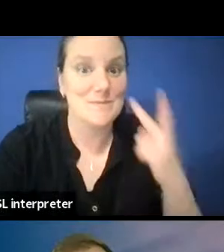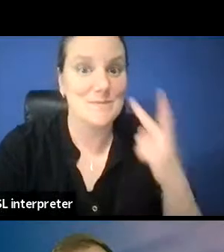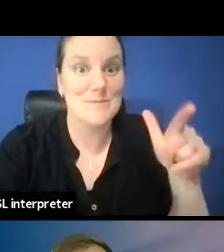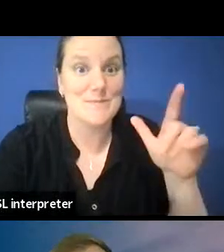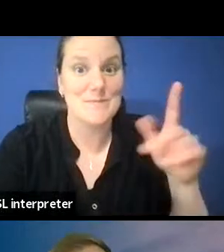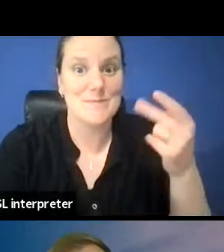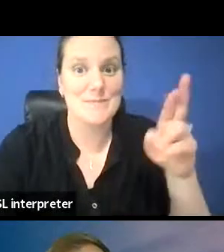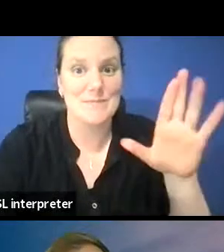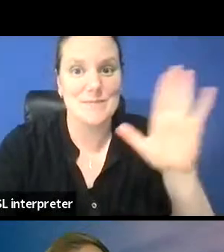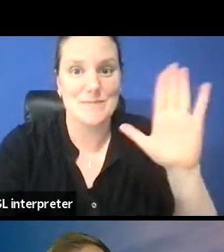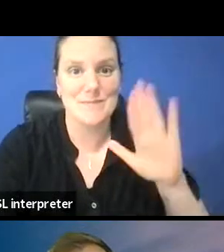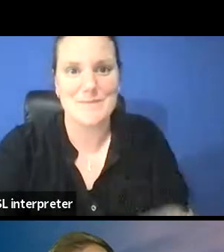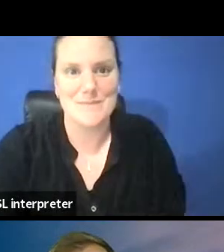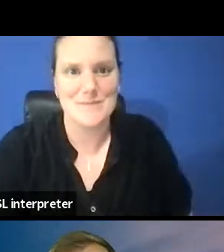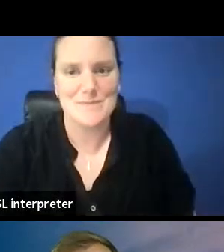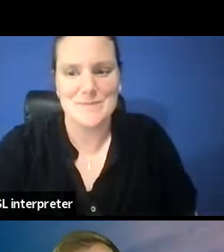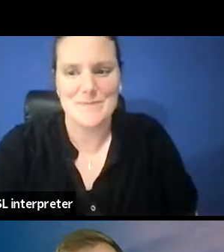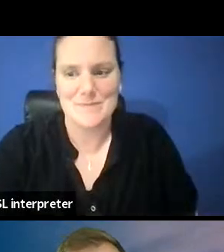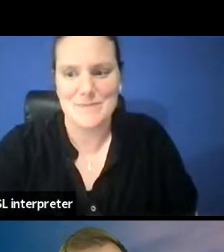everyone.